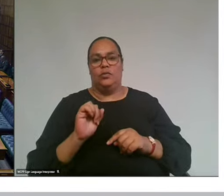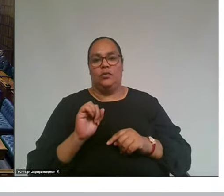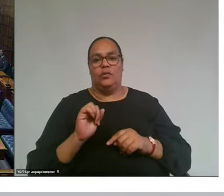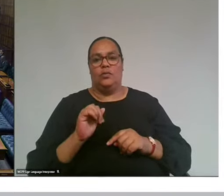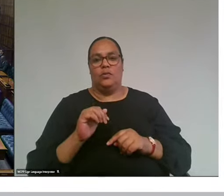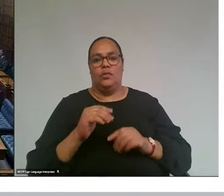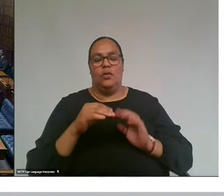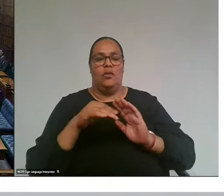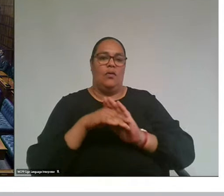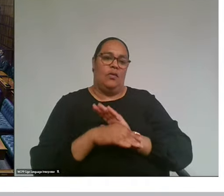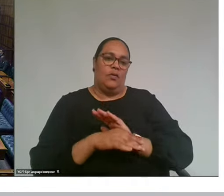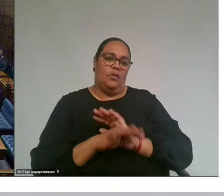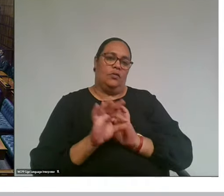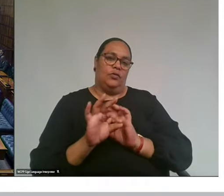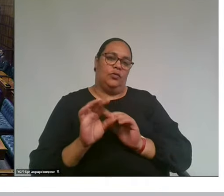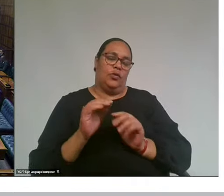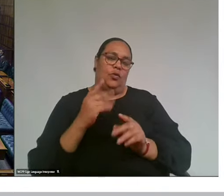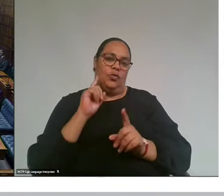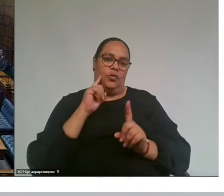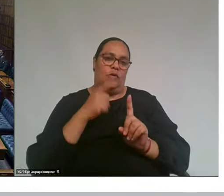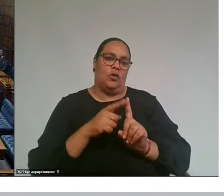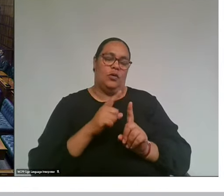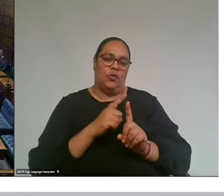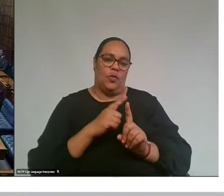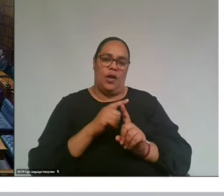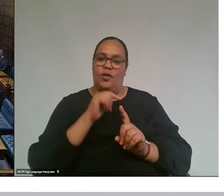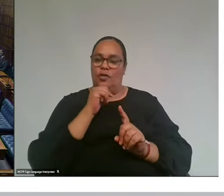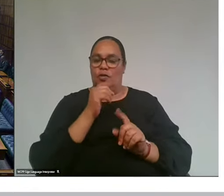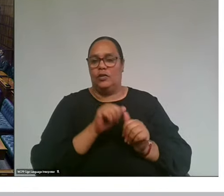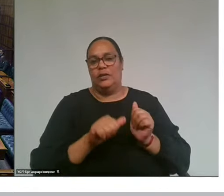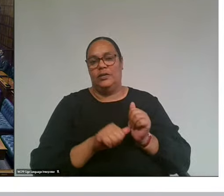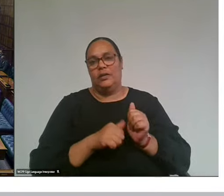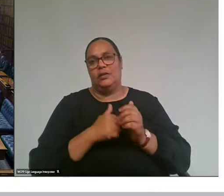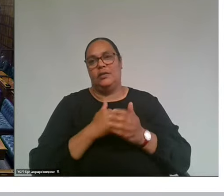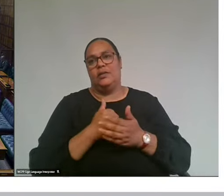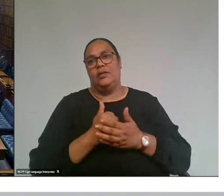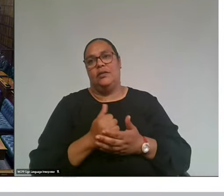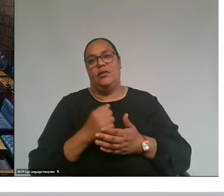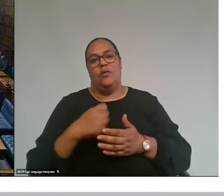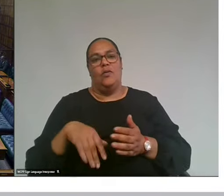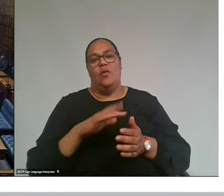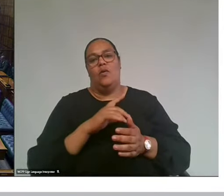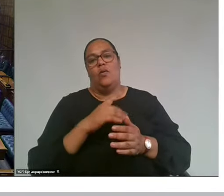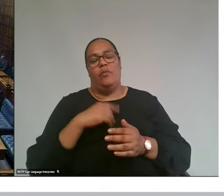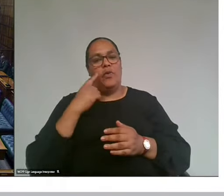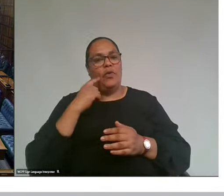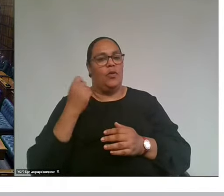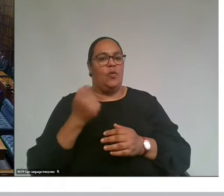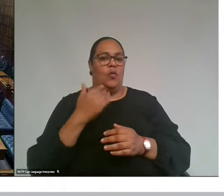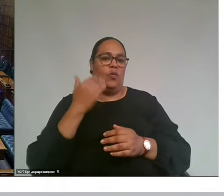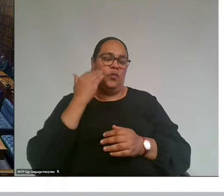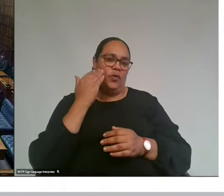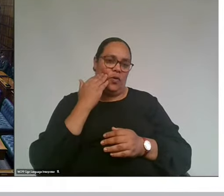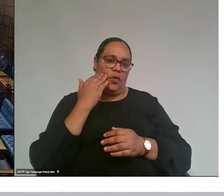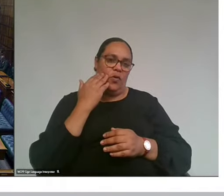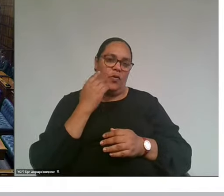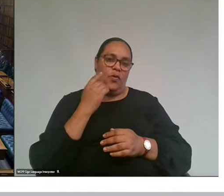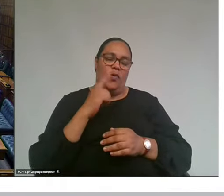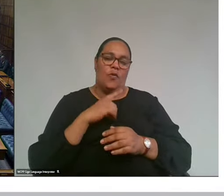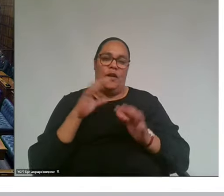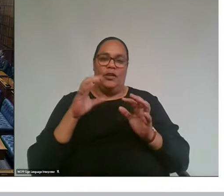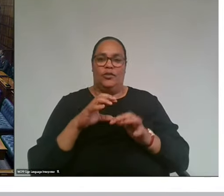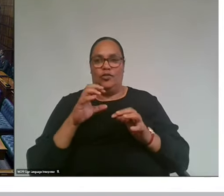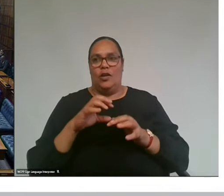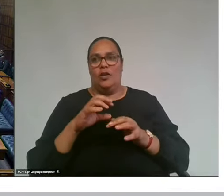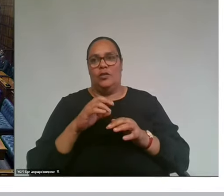know decrease that that Target of not assisting for because I think we all know that you know drought